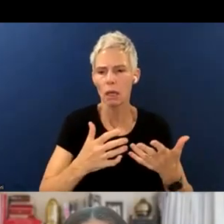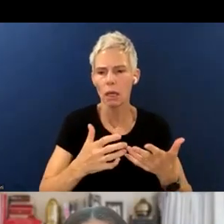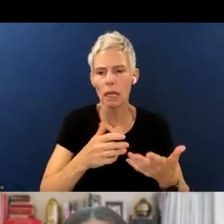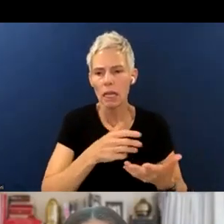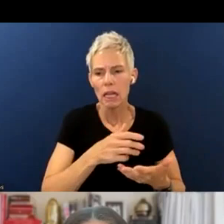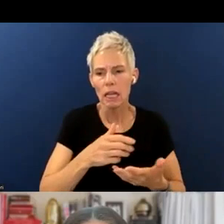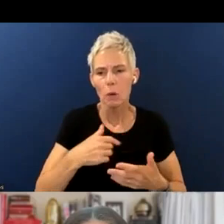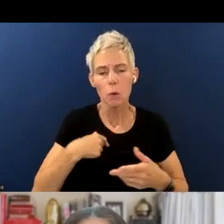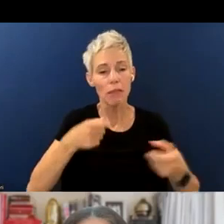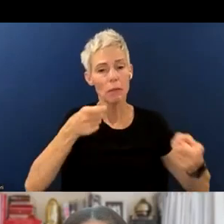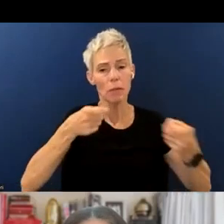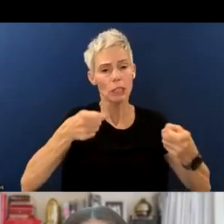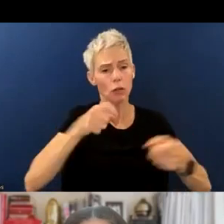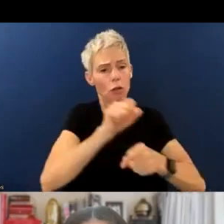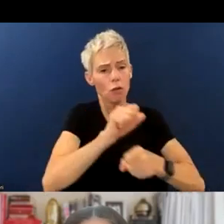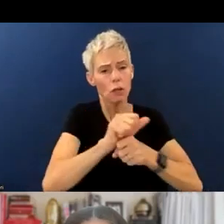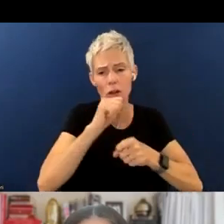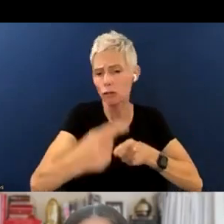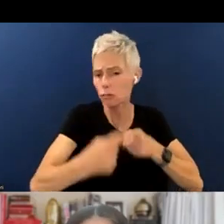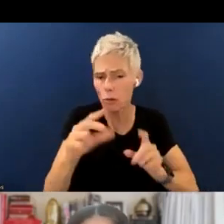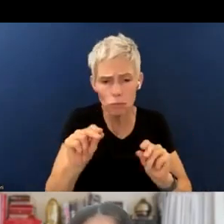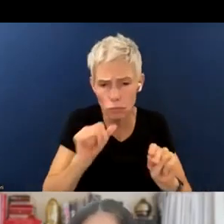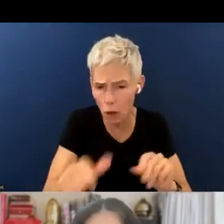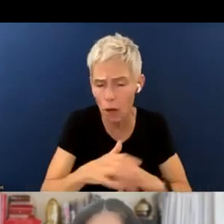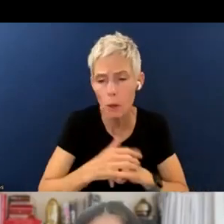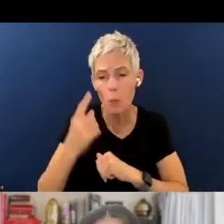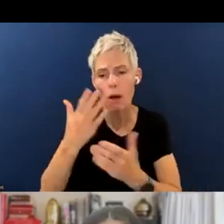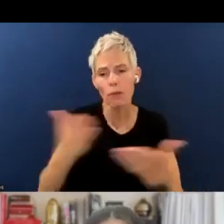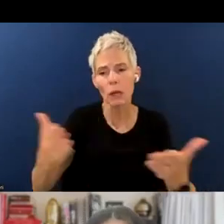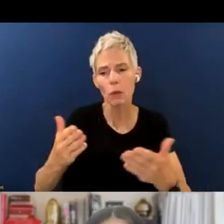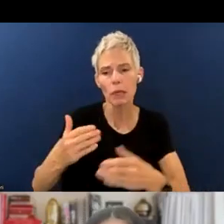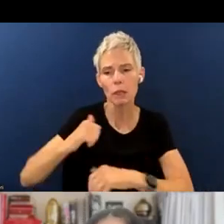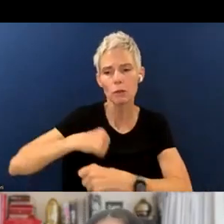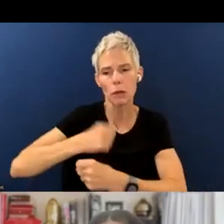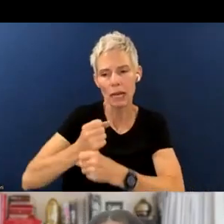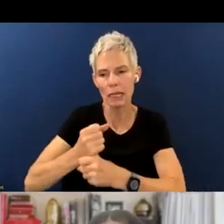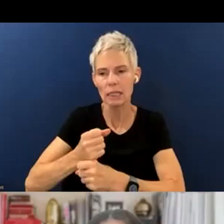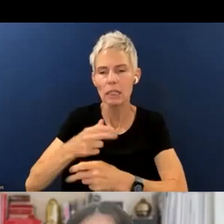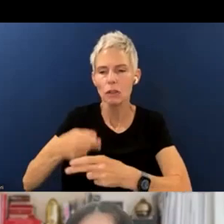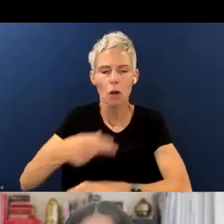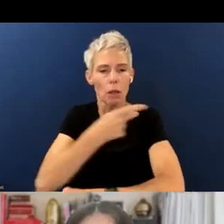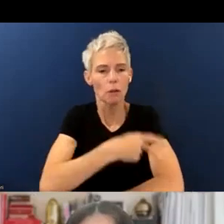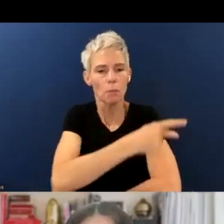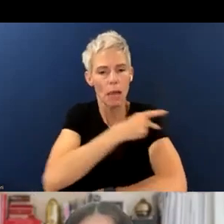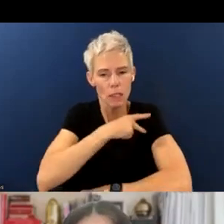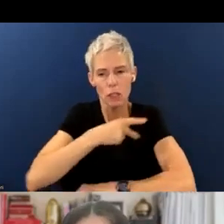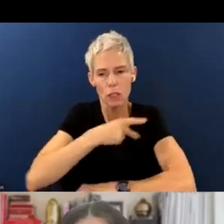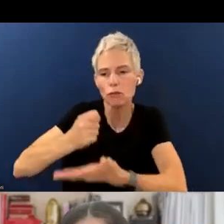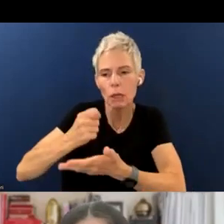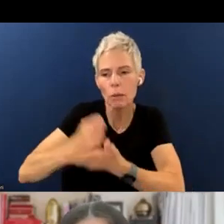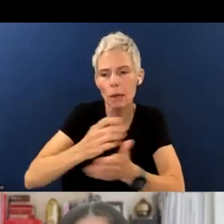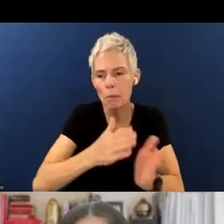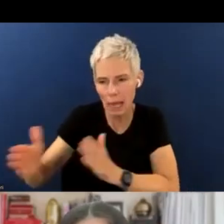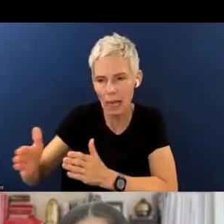with administrative tasks. So one thing that we created was called like a patient treatment plan generator. It was taking our